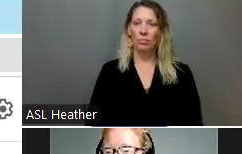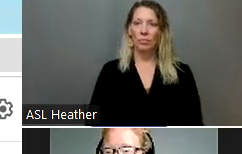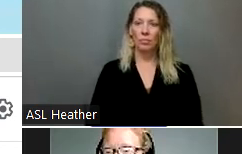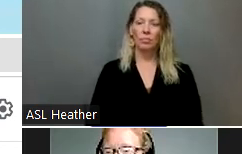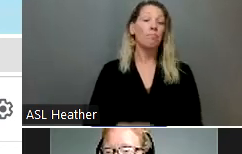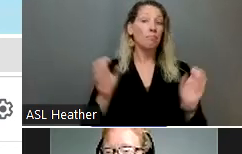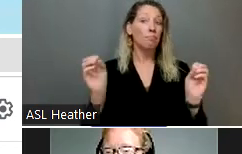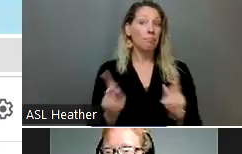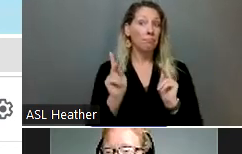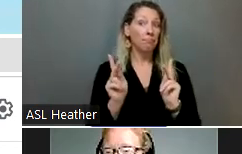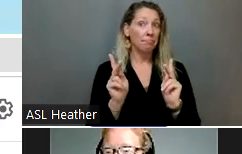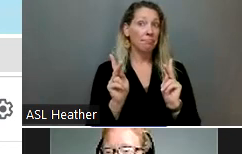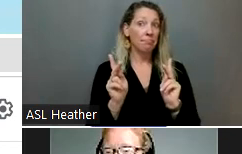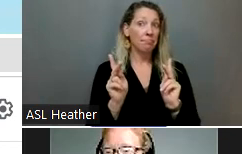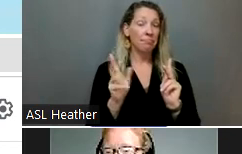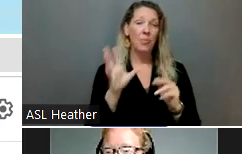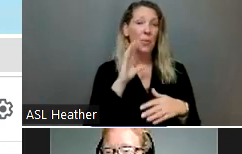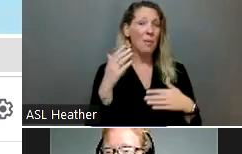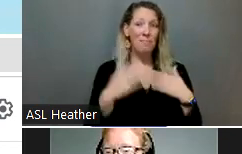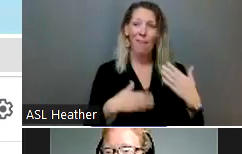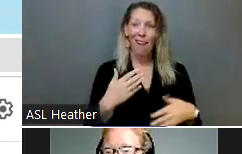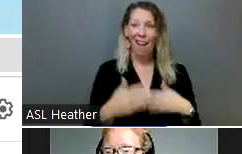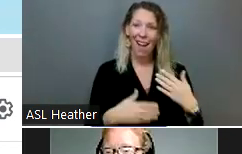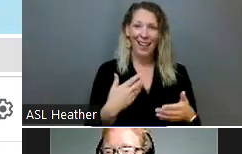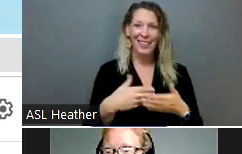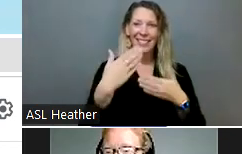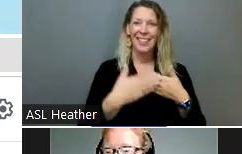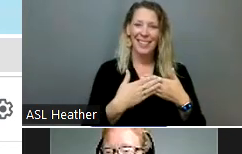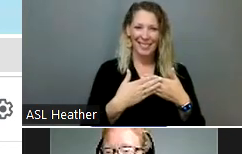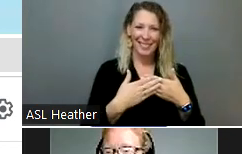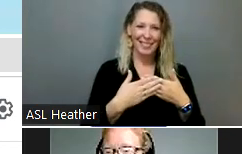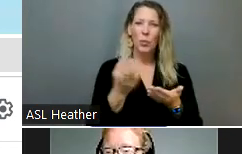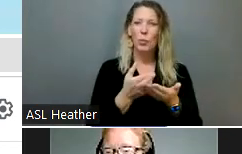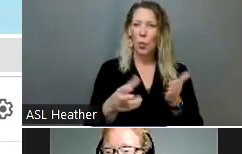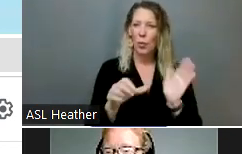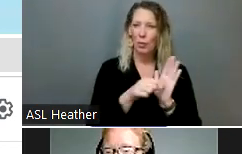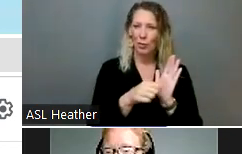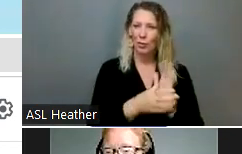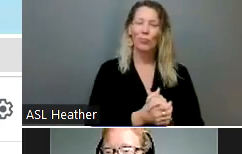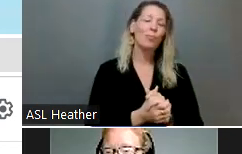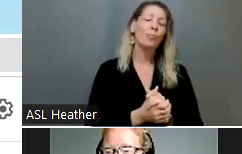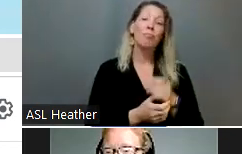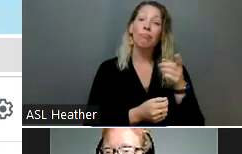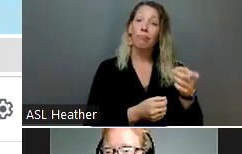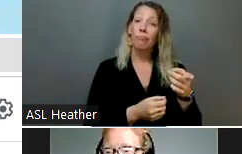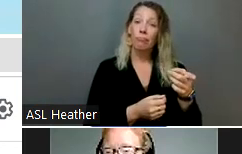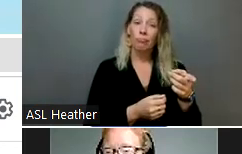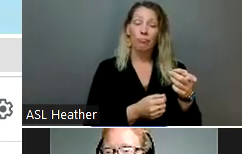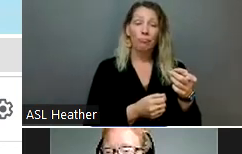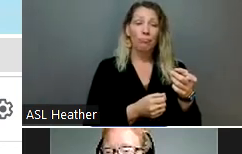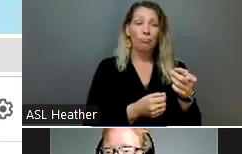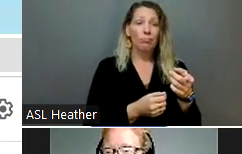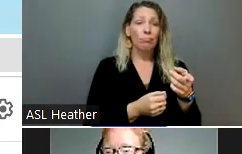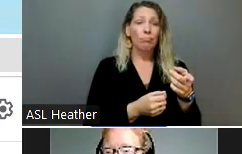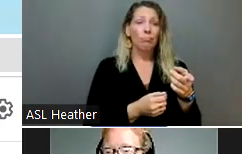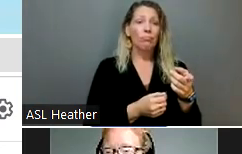All right, and I'm going to move on to our next resource page. So this one is